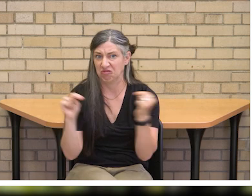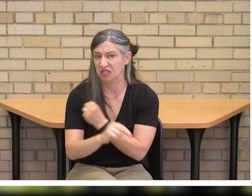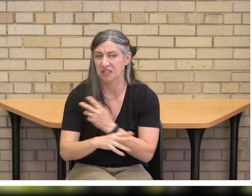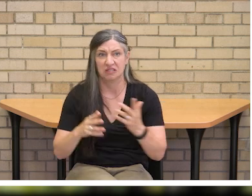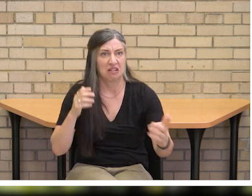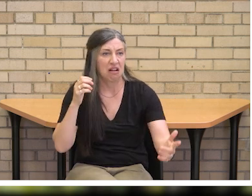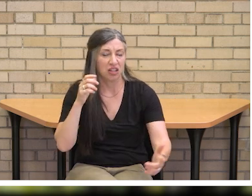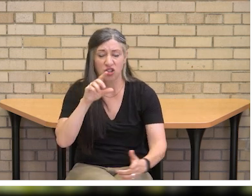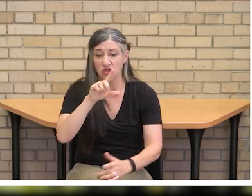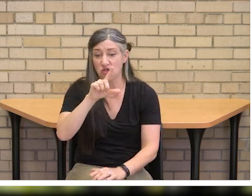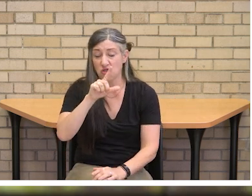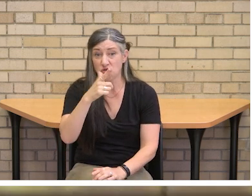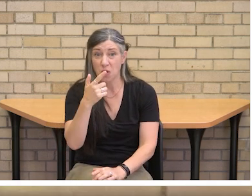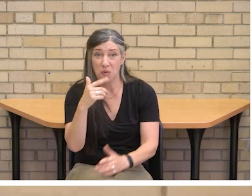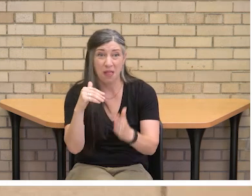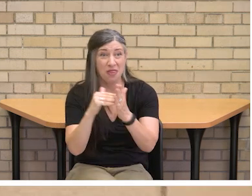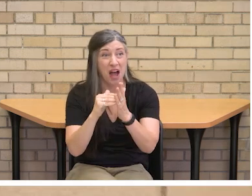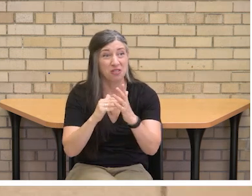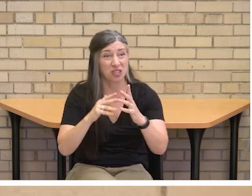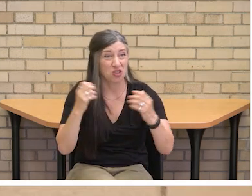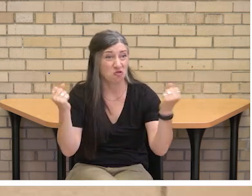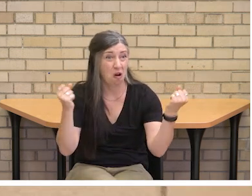per day crossing the bridge.